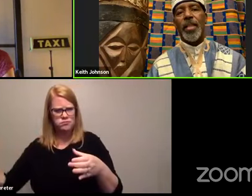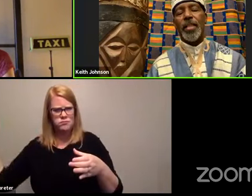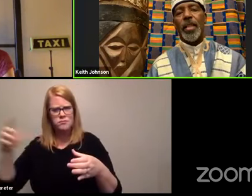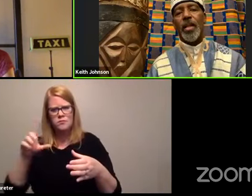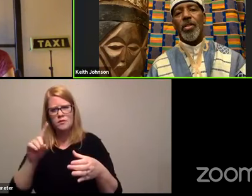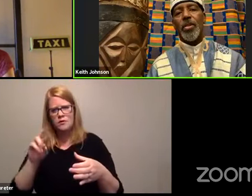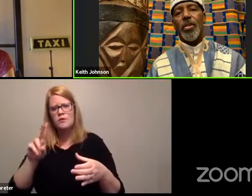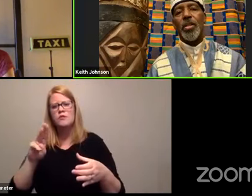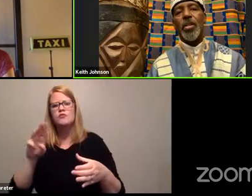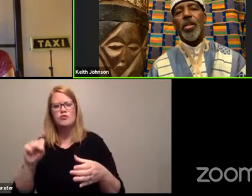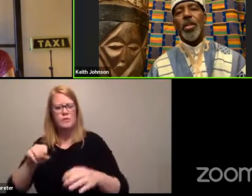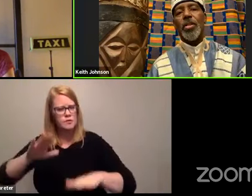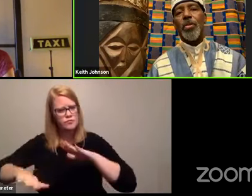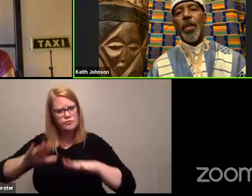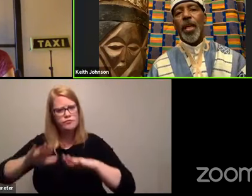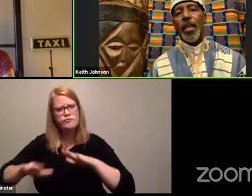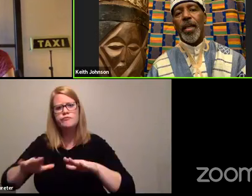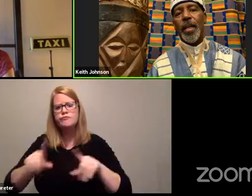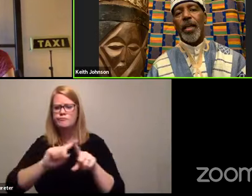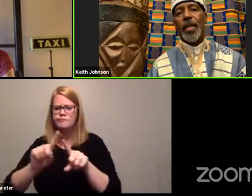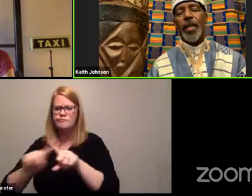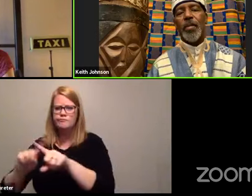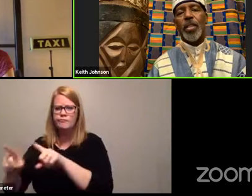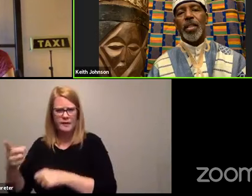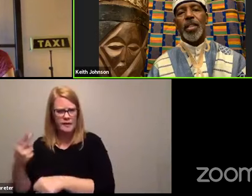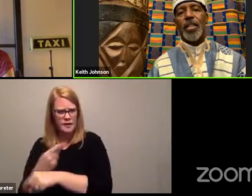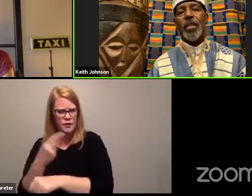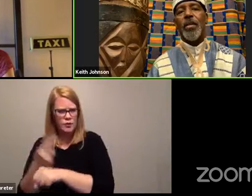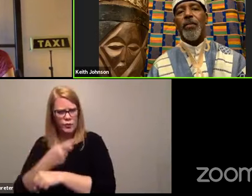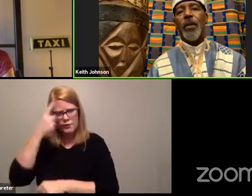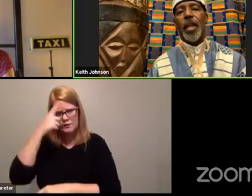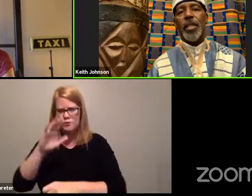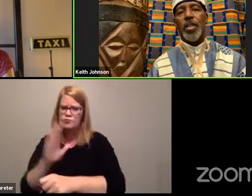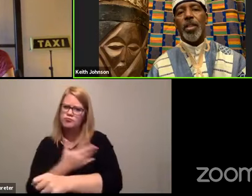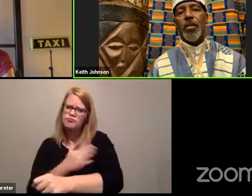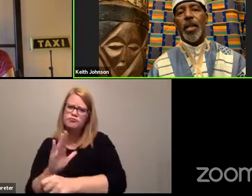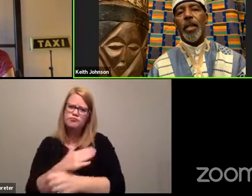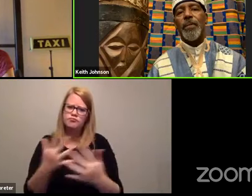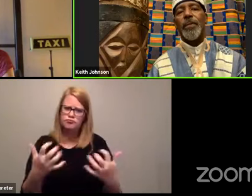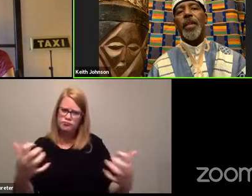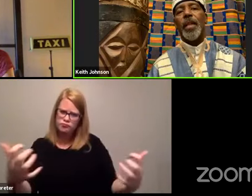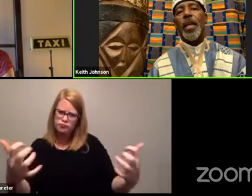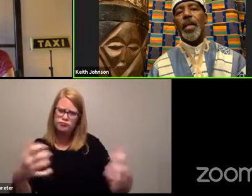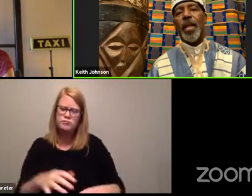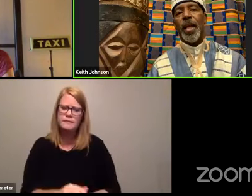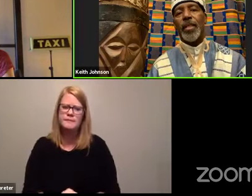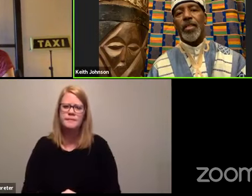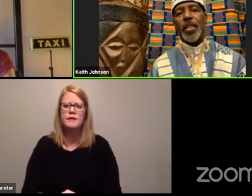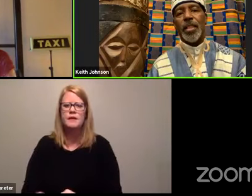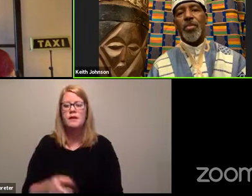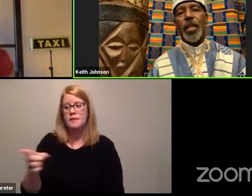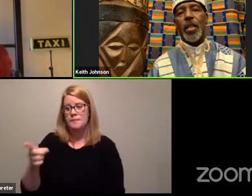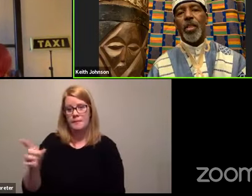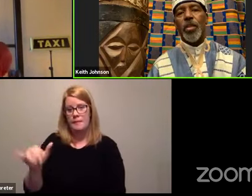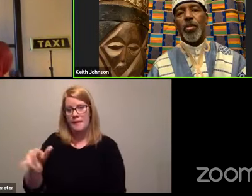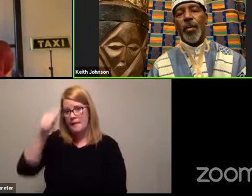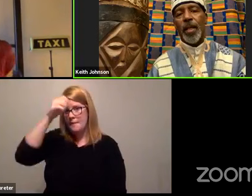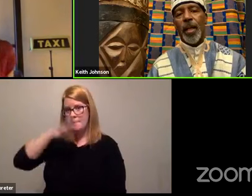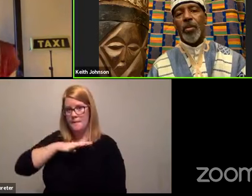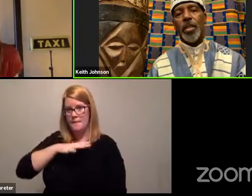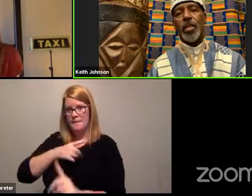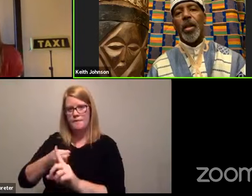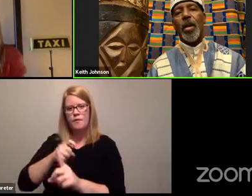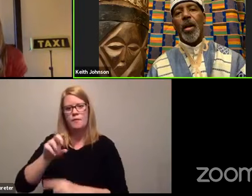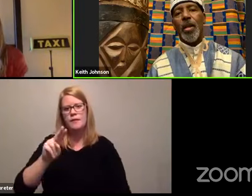played in his concerts. So being here, he was from Nigeria, and he began to teach me the